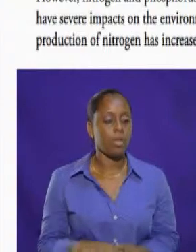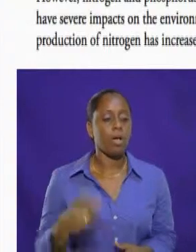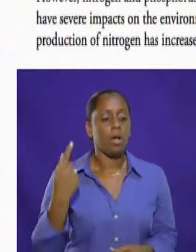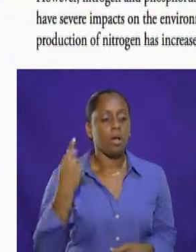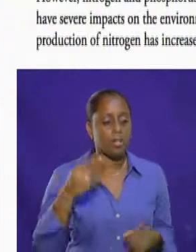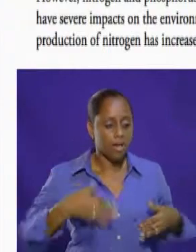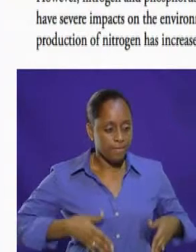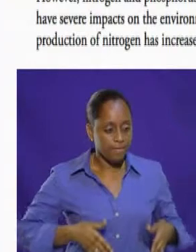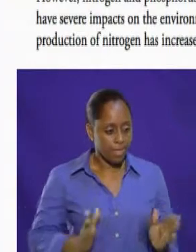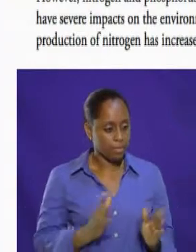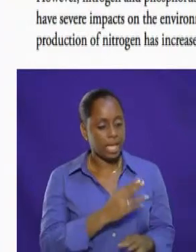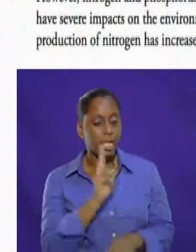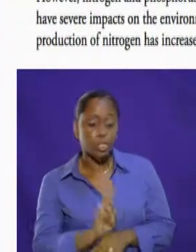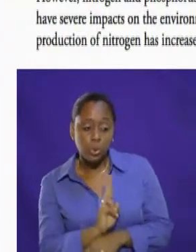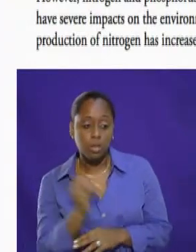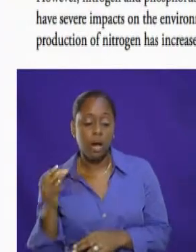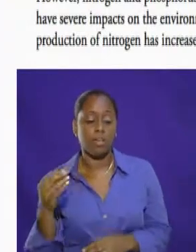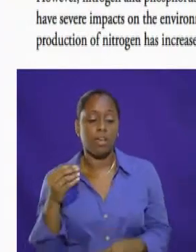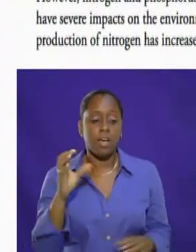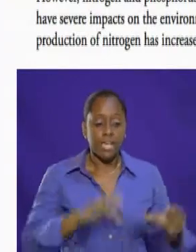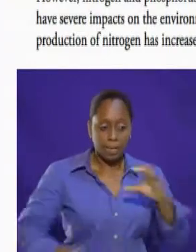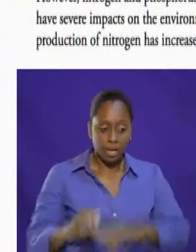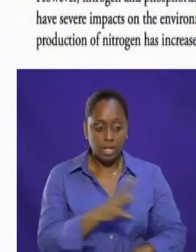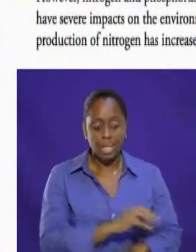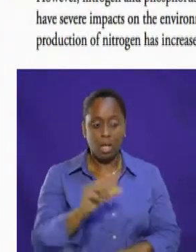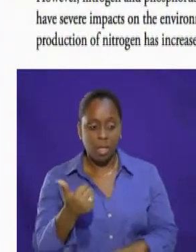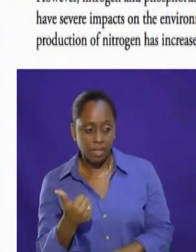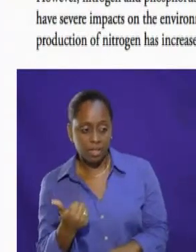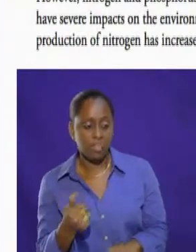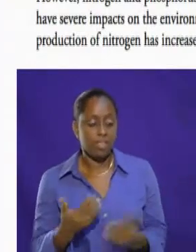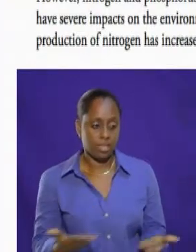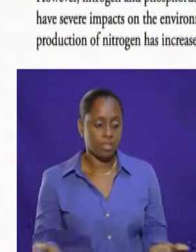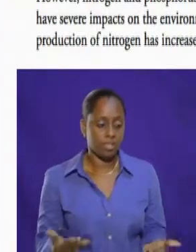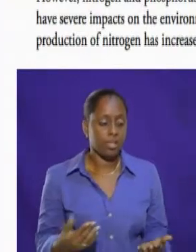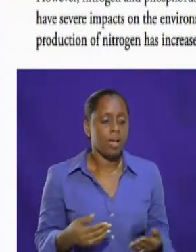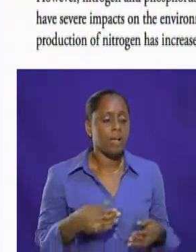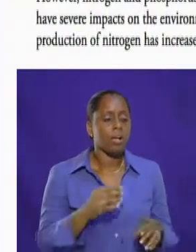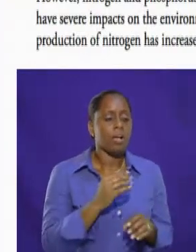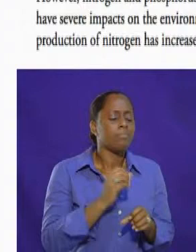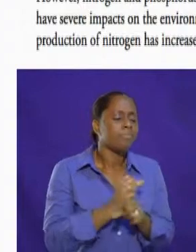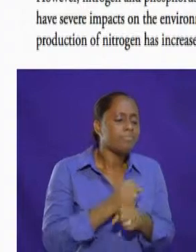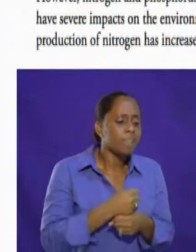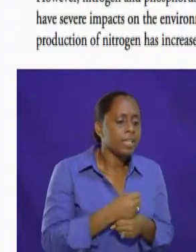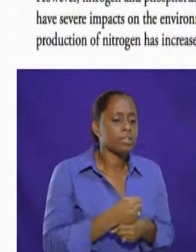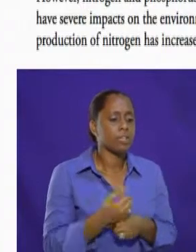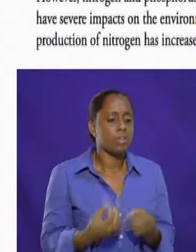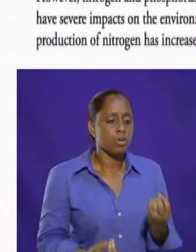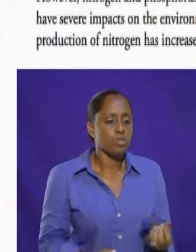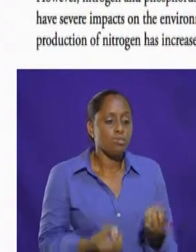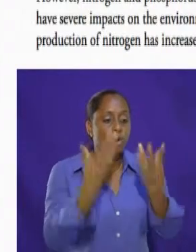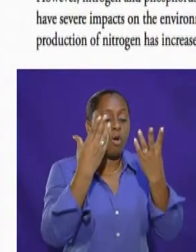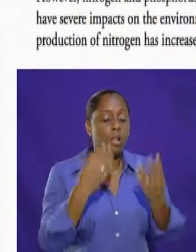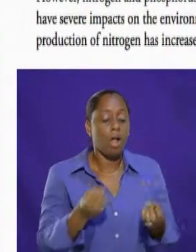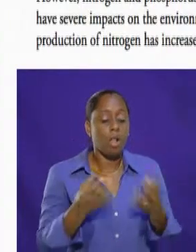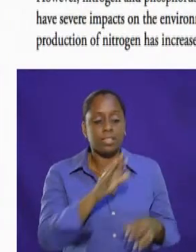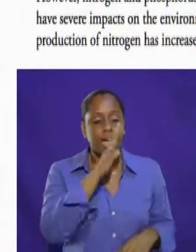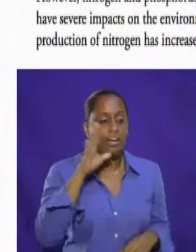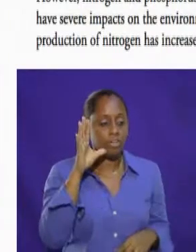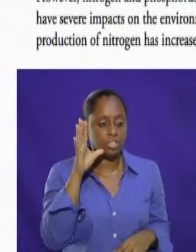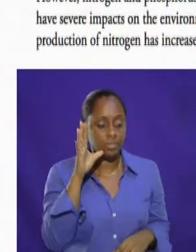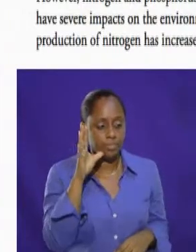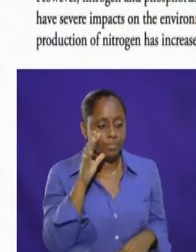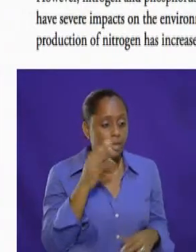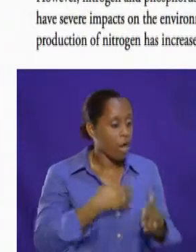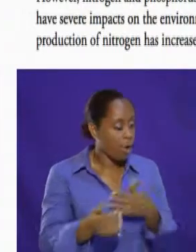The availability and use of fertilizers on a commercial scale contributes to the growing productivity